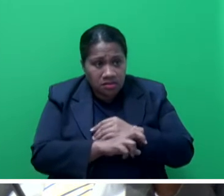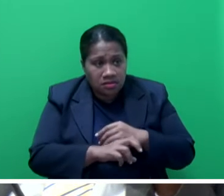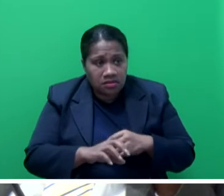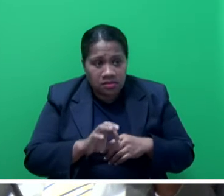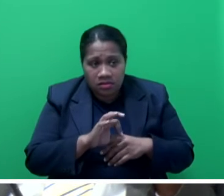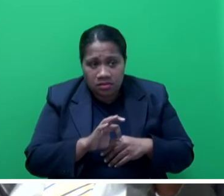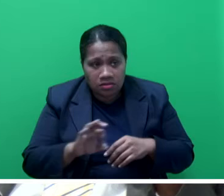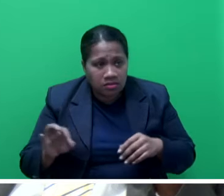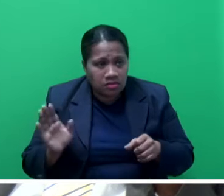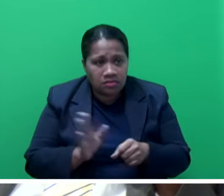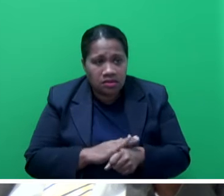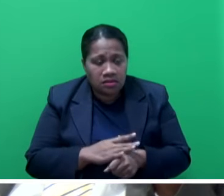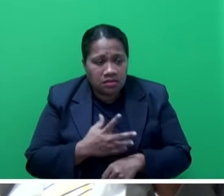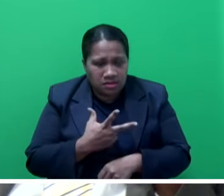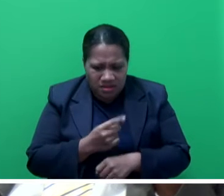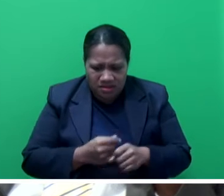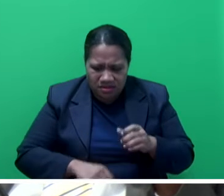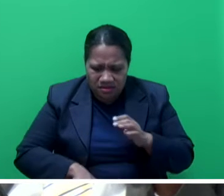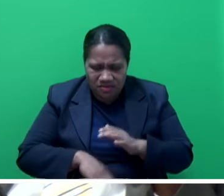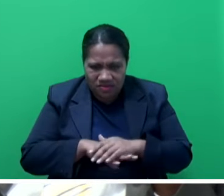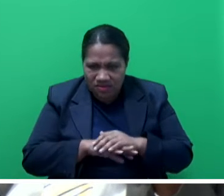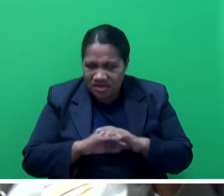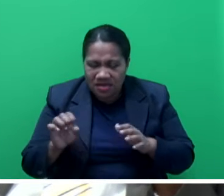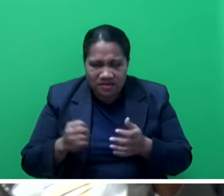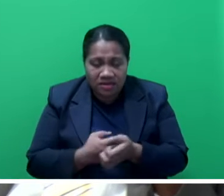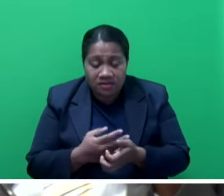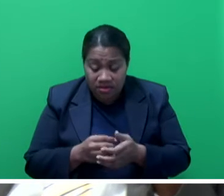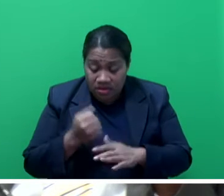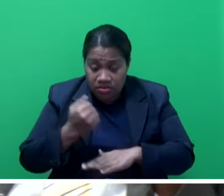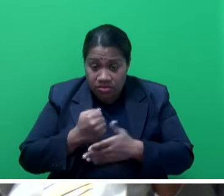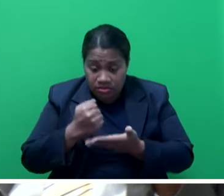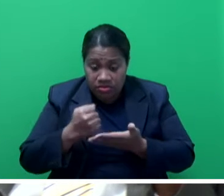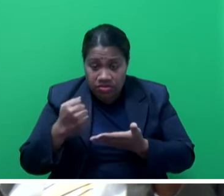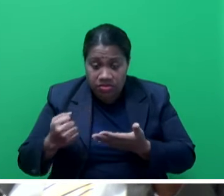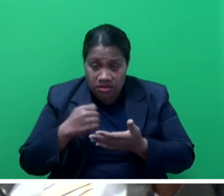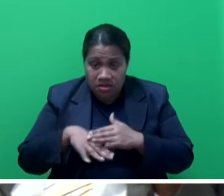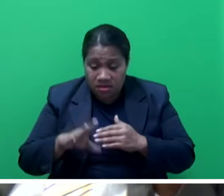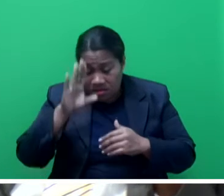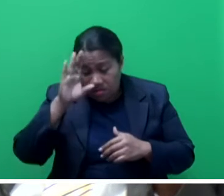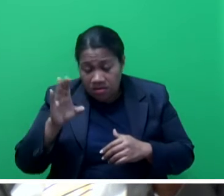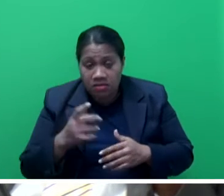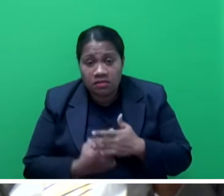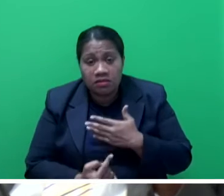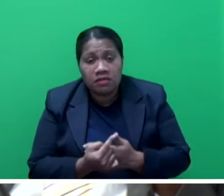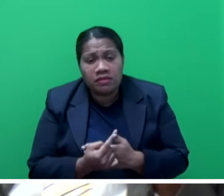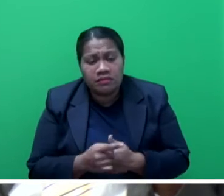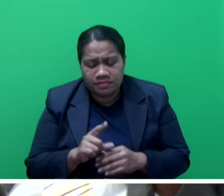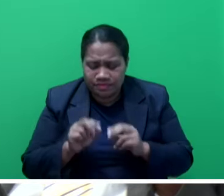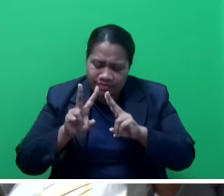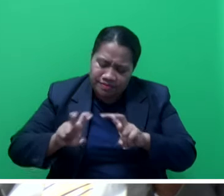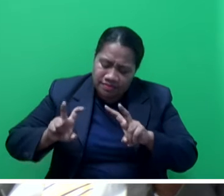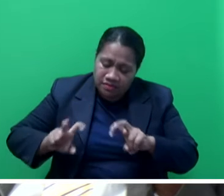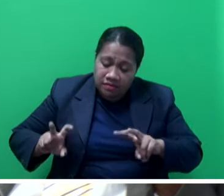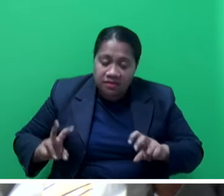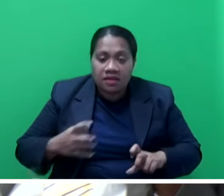vaccines completely ineffective. The authorities in the affected countries are conducting epidemiological and virological investigations to